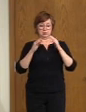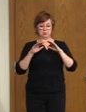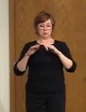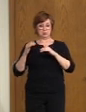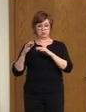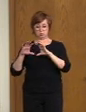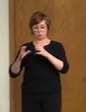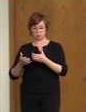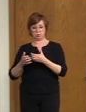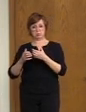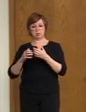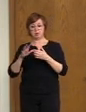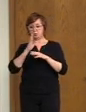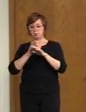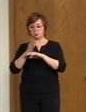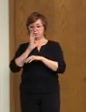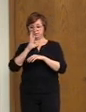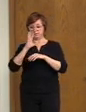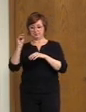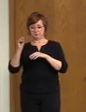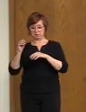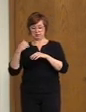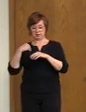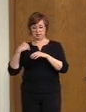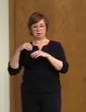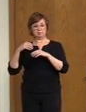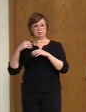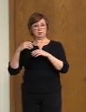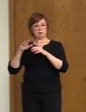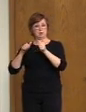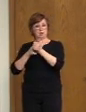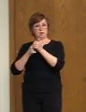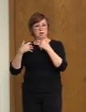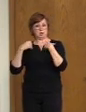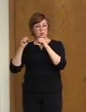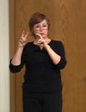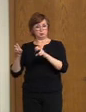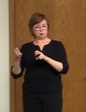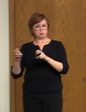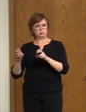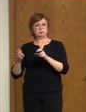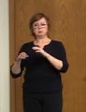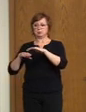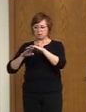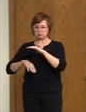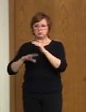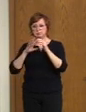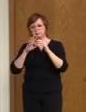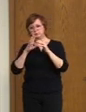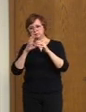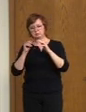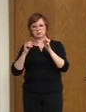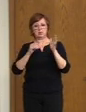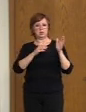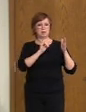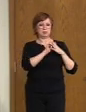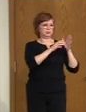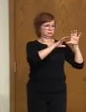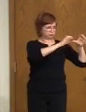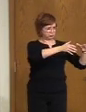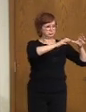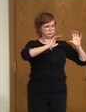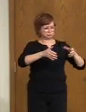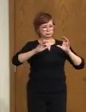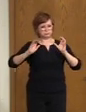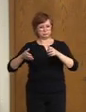and then younger than 50, with comorbidities would be important. But that's how we will have to go in a stepwise fashion as vaccine